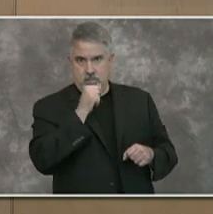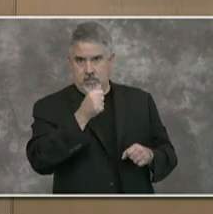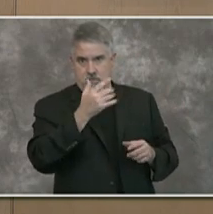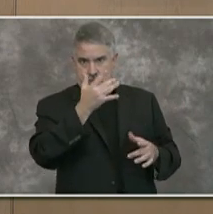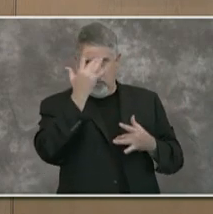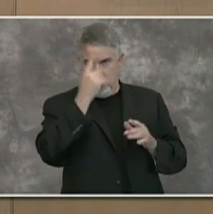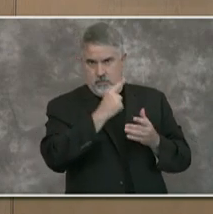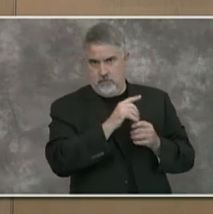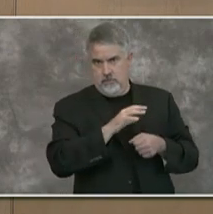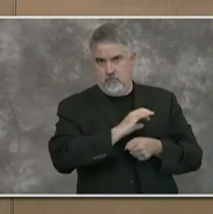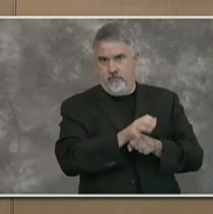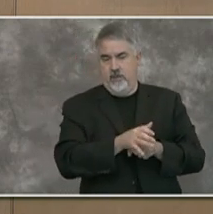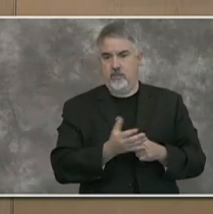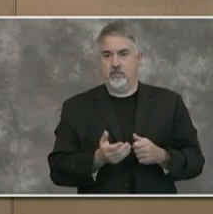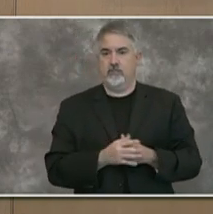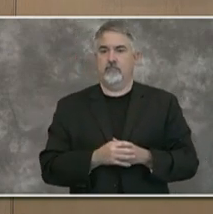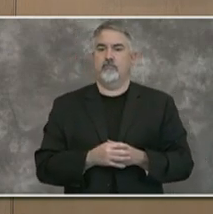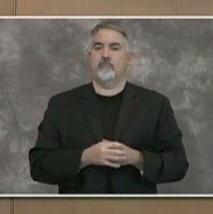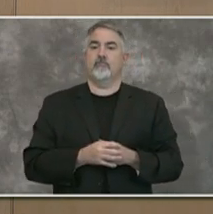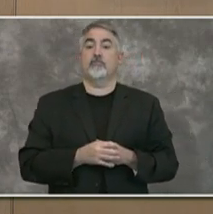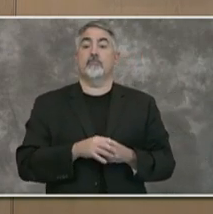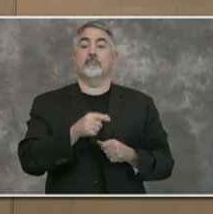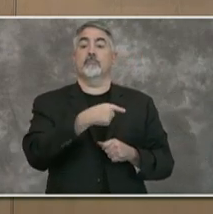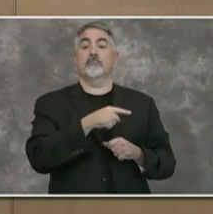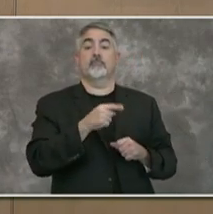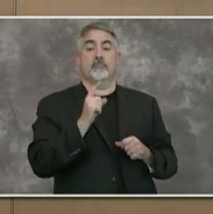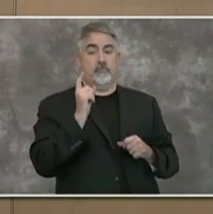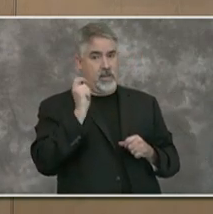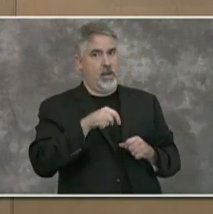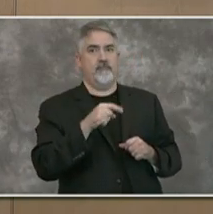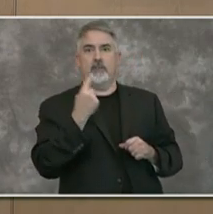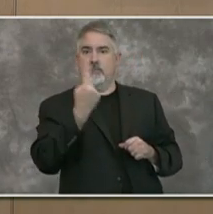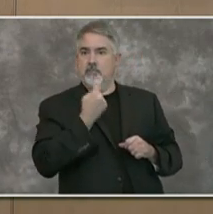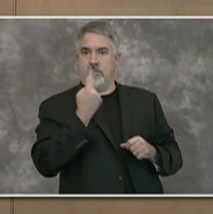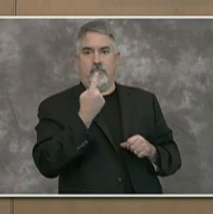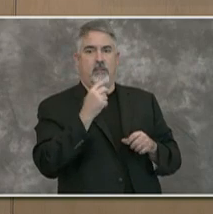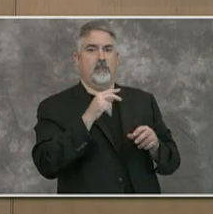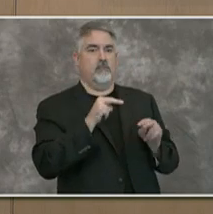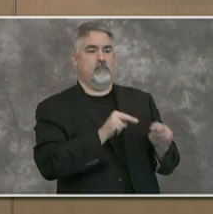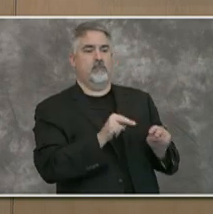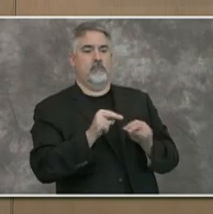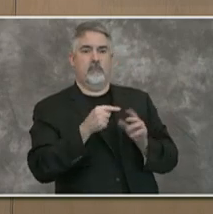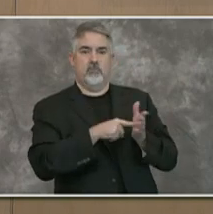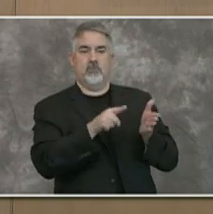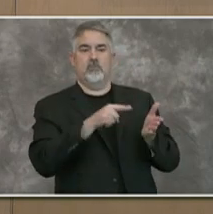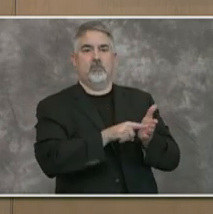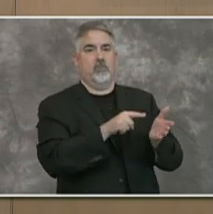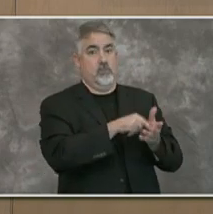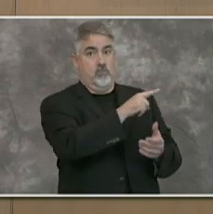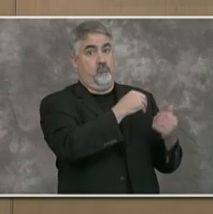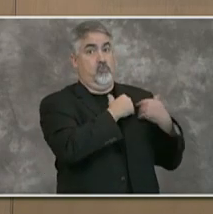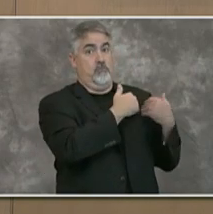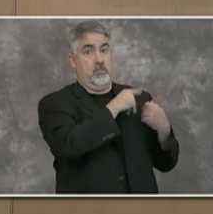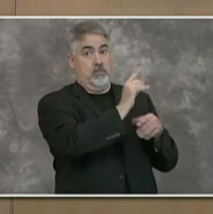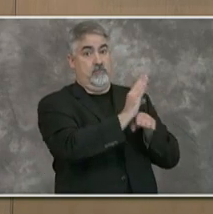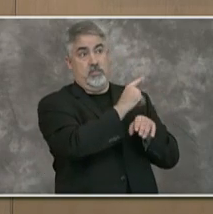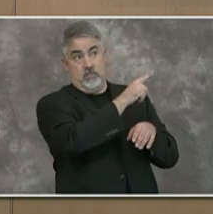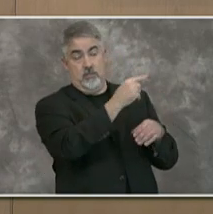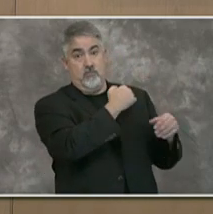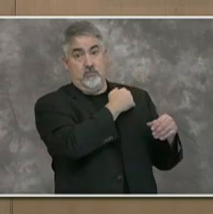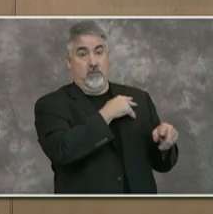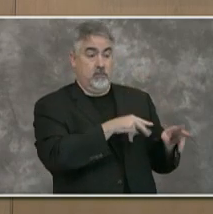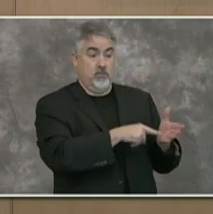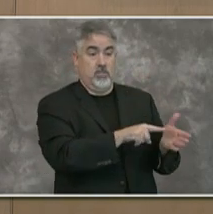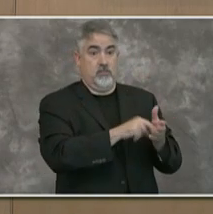employees, as they come in each day, and to also track symptoms. So with all of those strategies in place, we hope